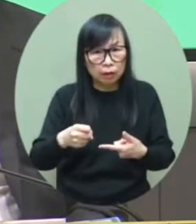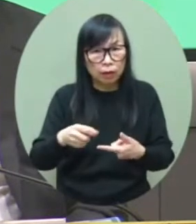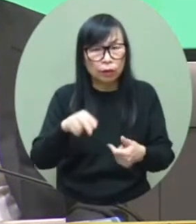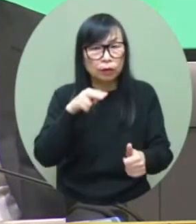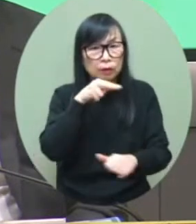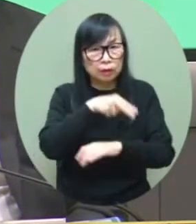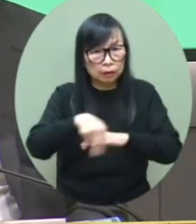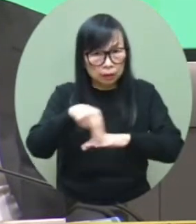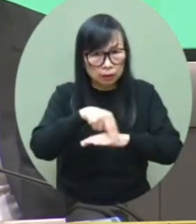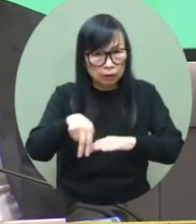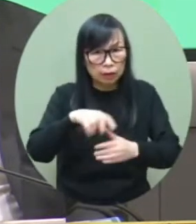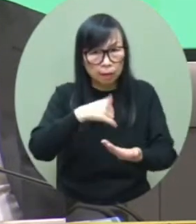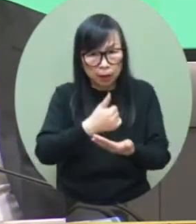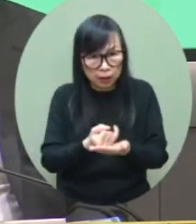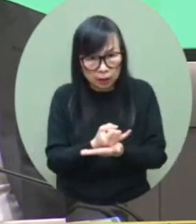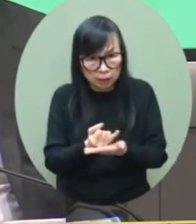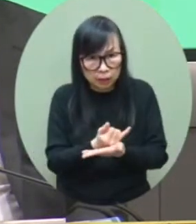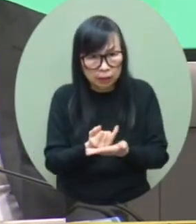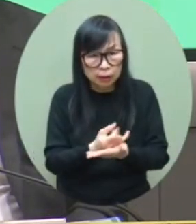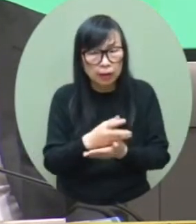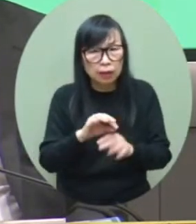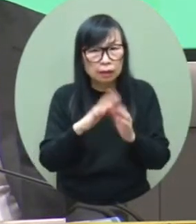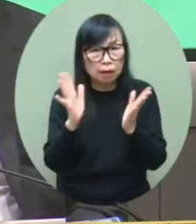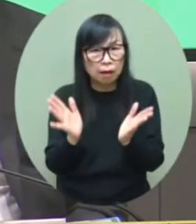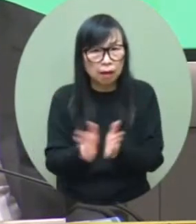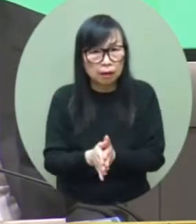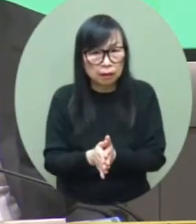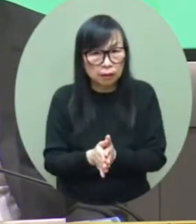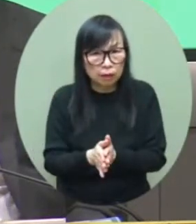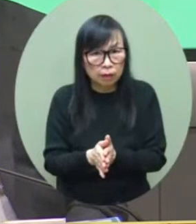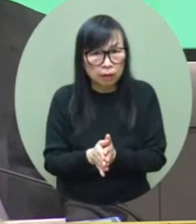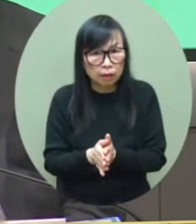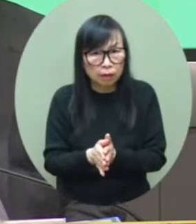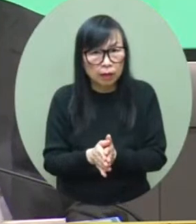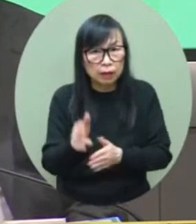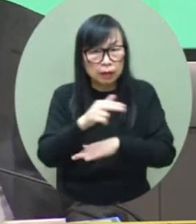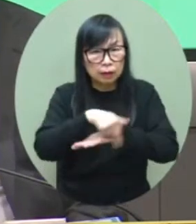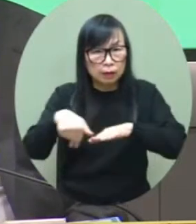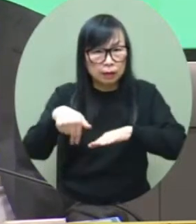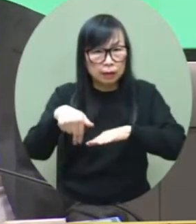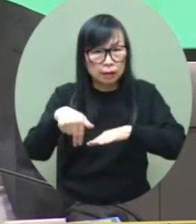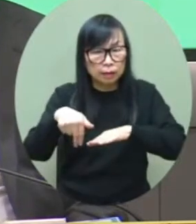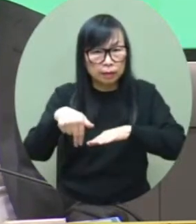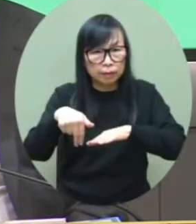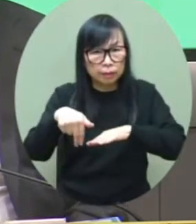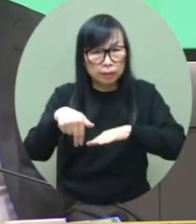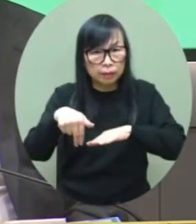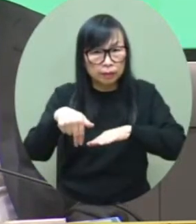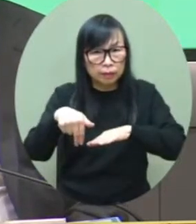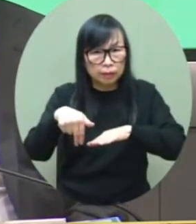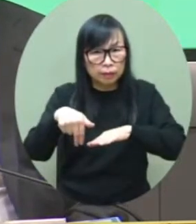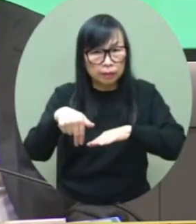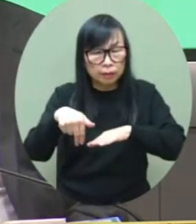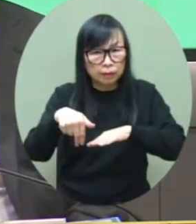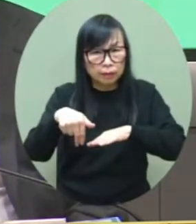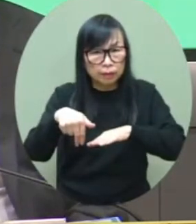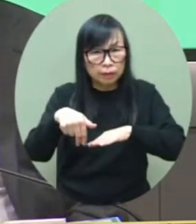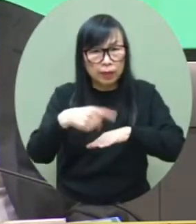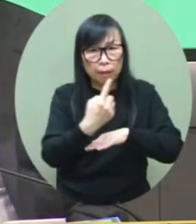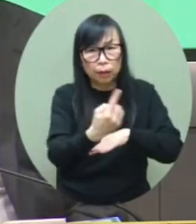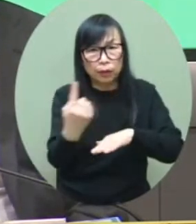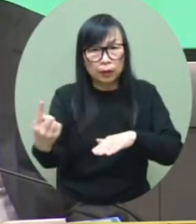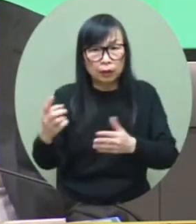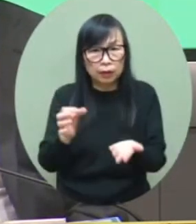all these many facilities were provided. And now I've invited the financial secretary,